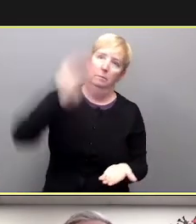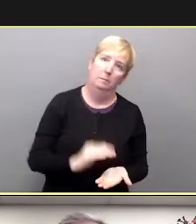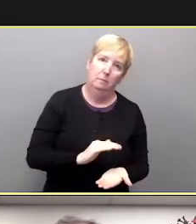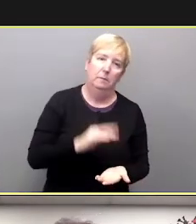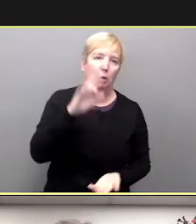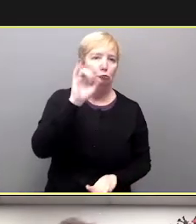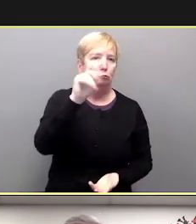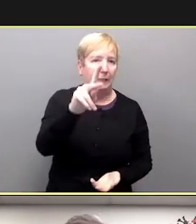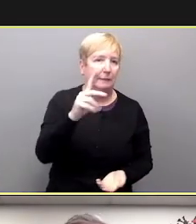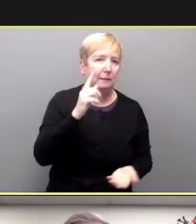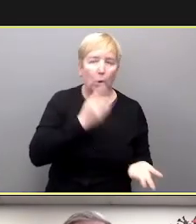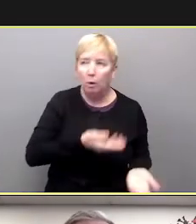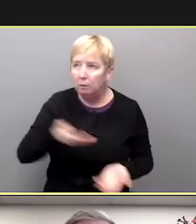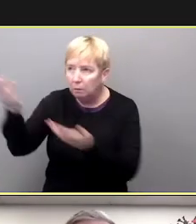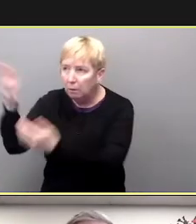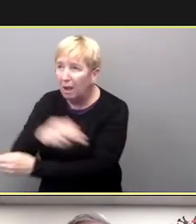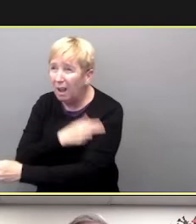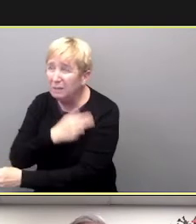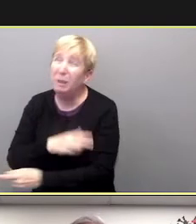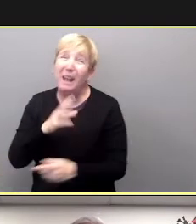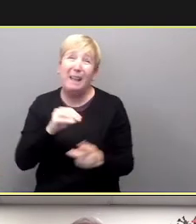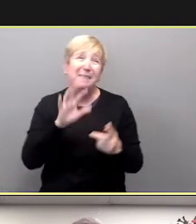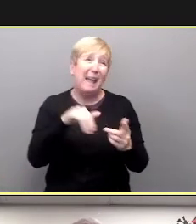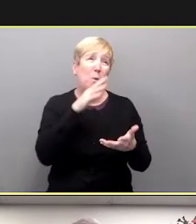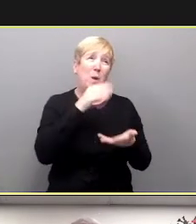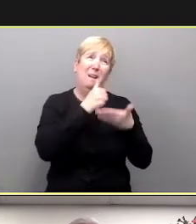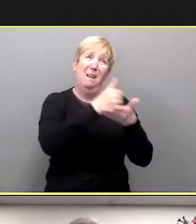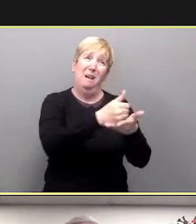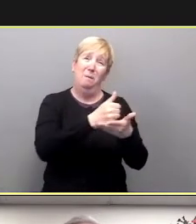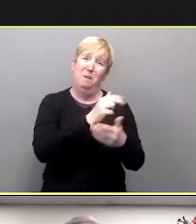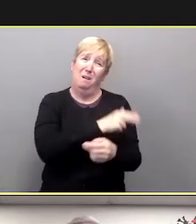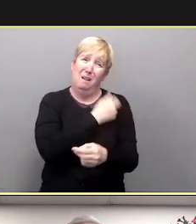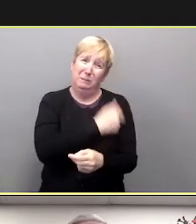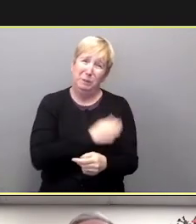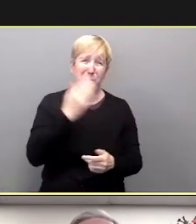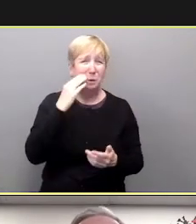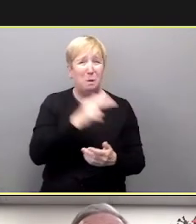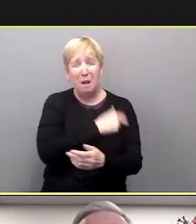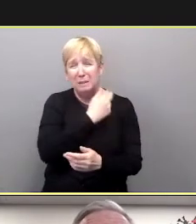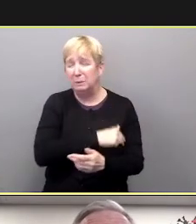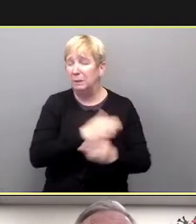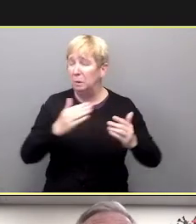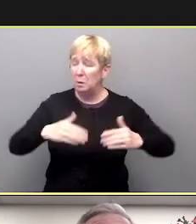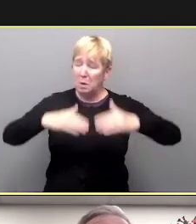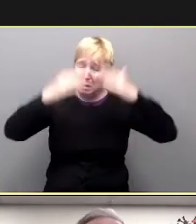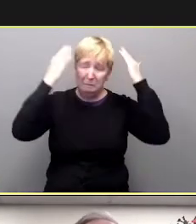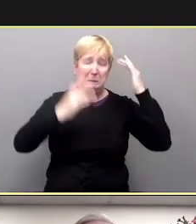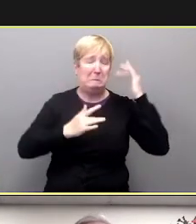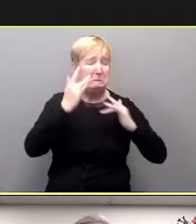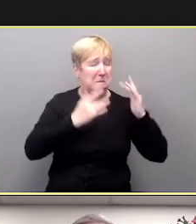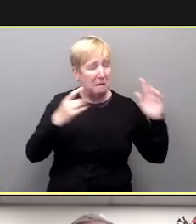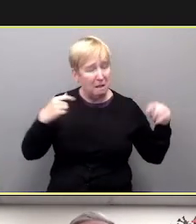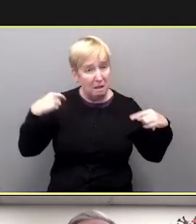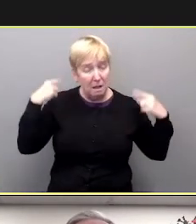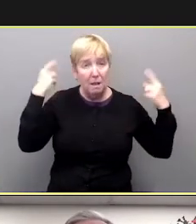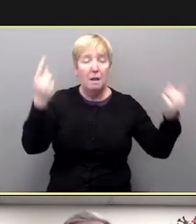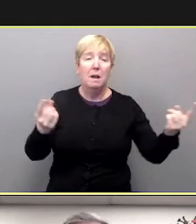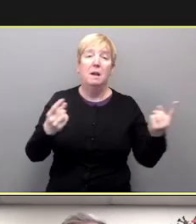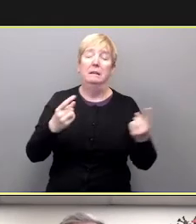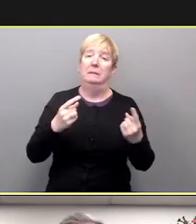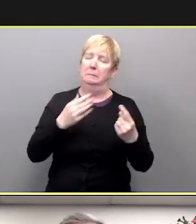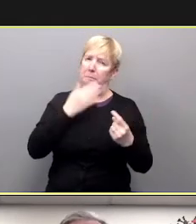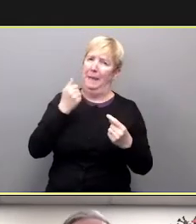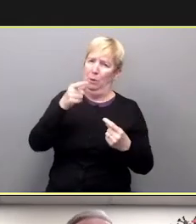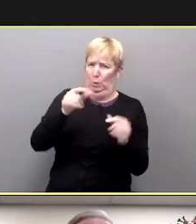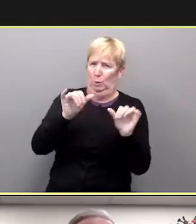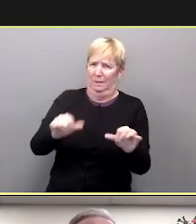working very hard in our hospitals for a really long time now. And just, again, reminder to be careful indoors, which is why we have still